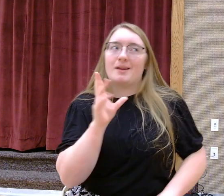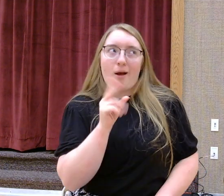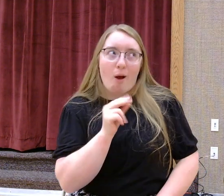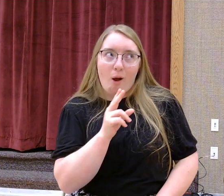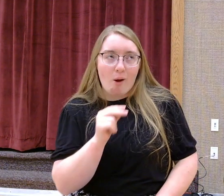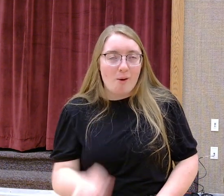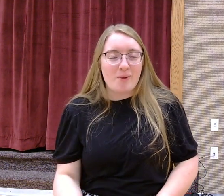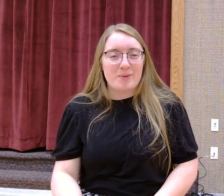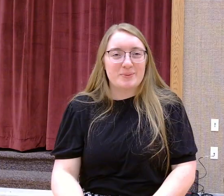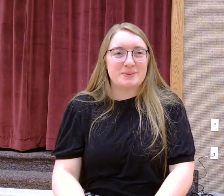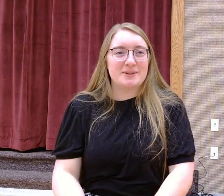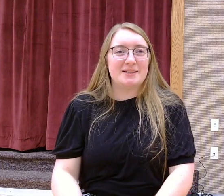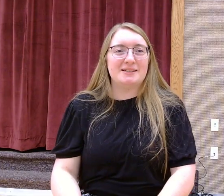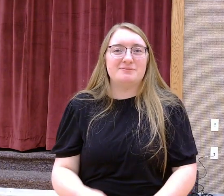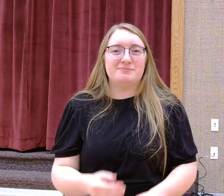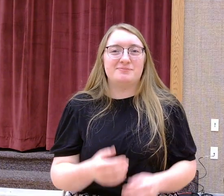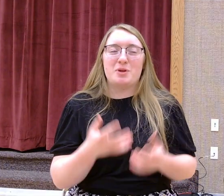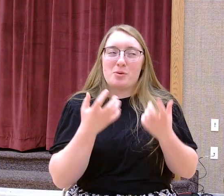that.